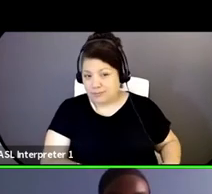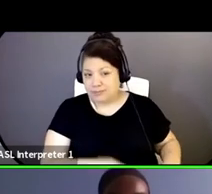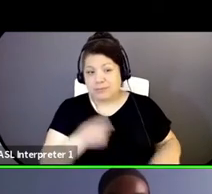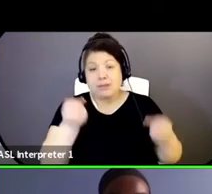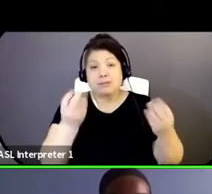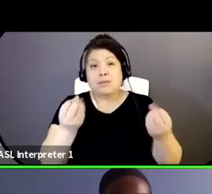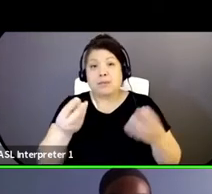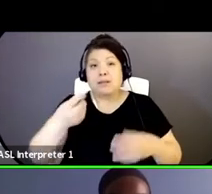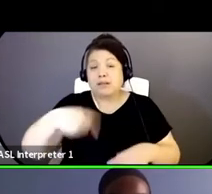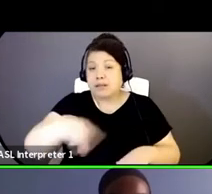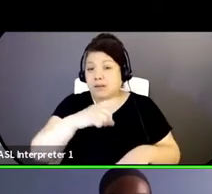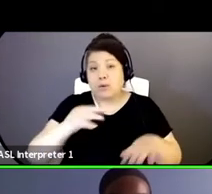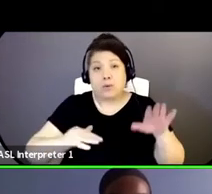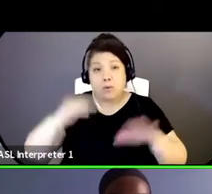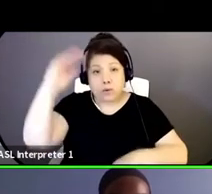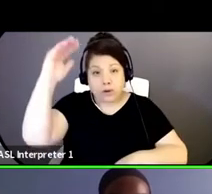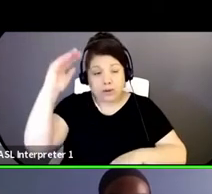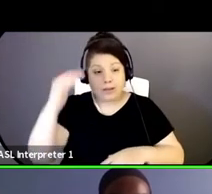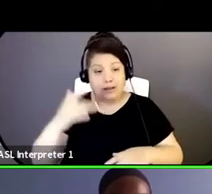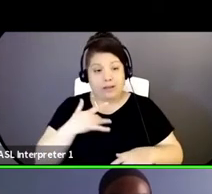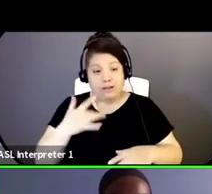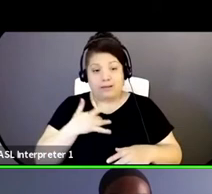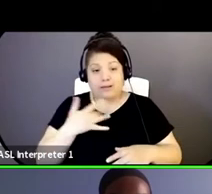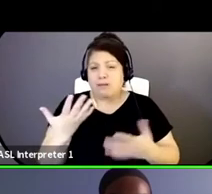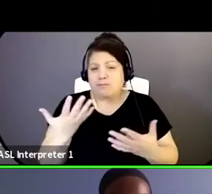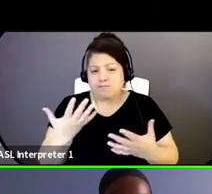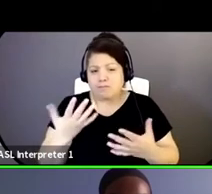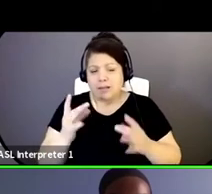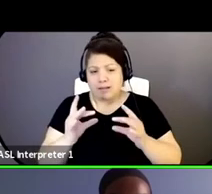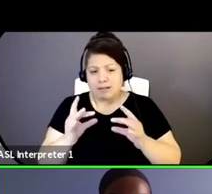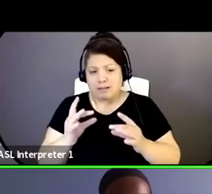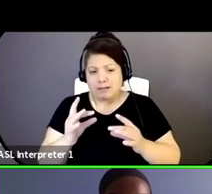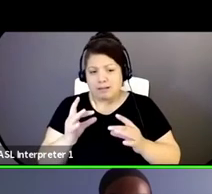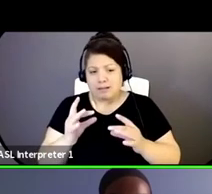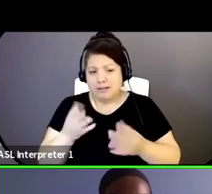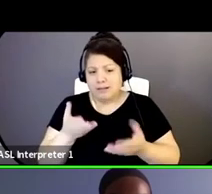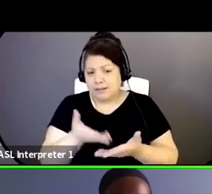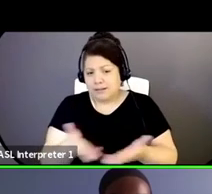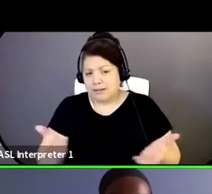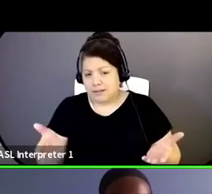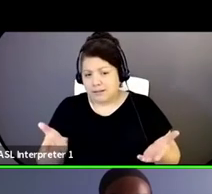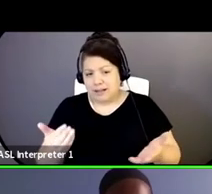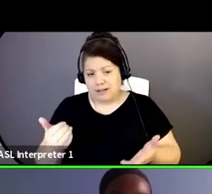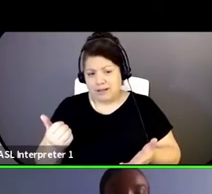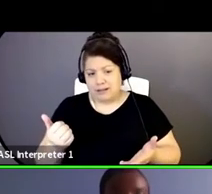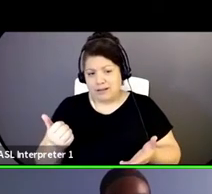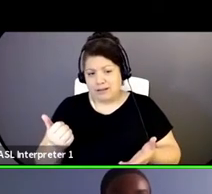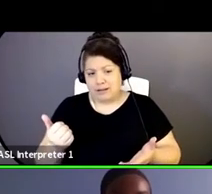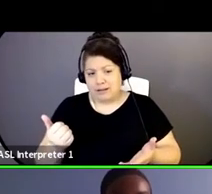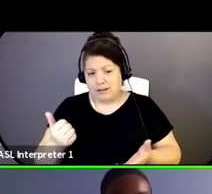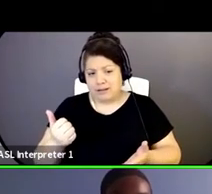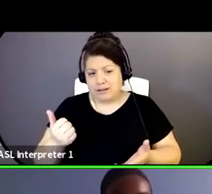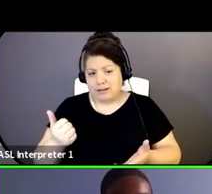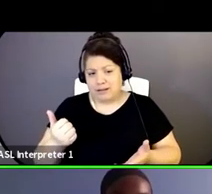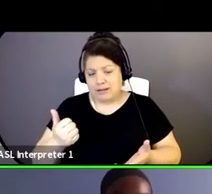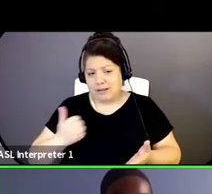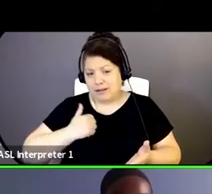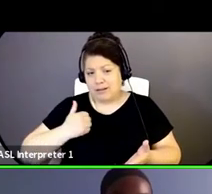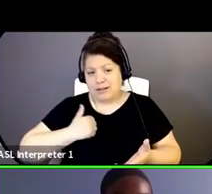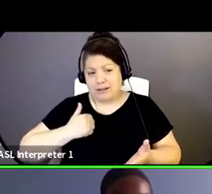with the idea that like that's not really a thing that can exist, or like certainly hasn't existed for